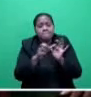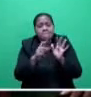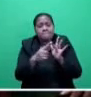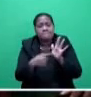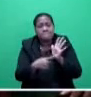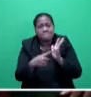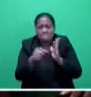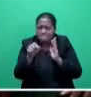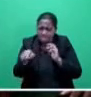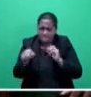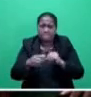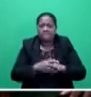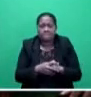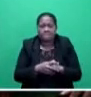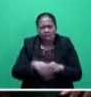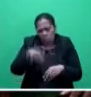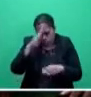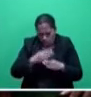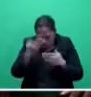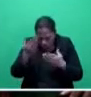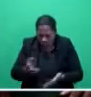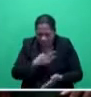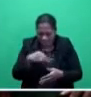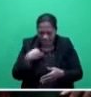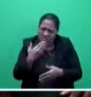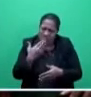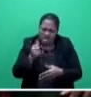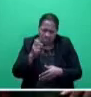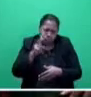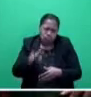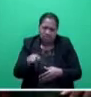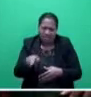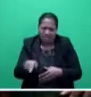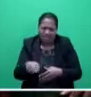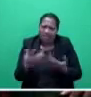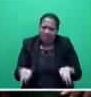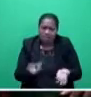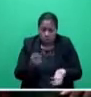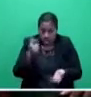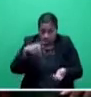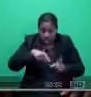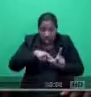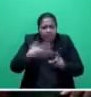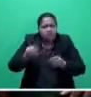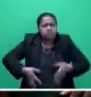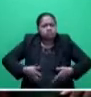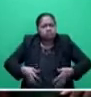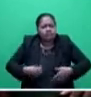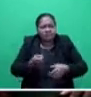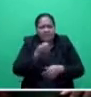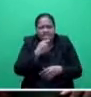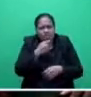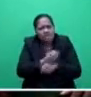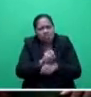very displeased, and we hope that the Honourable Minister looks into this matter. Earlier this year, there were complaints about a few advisory councillors